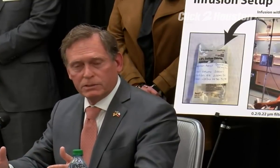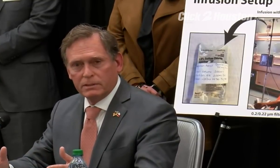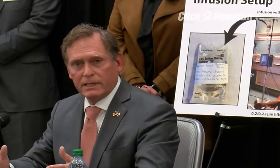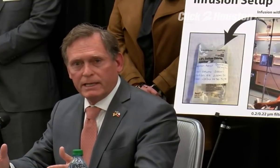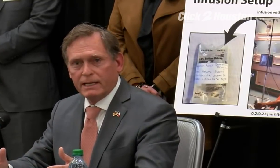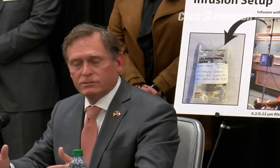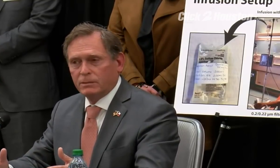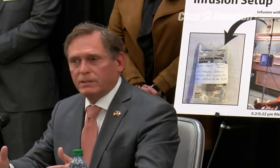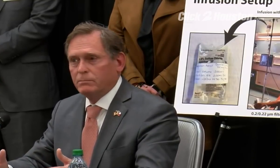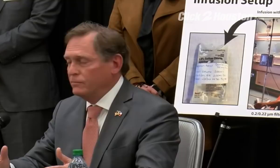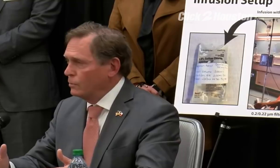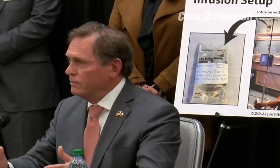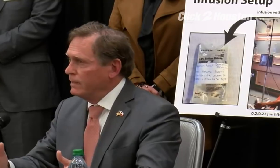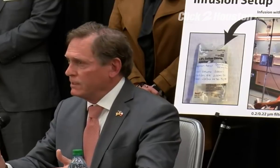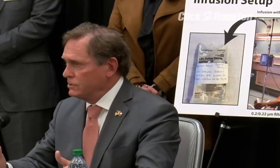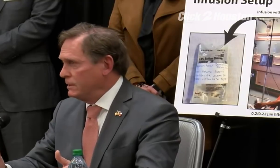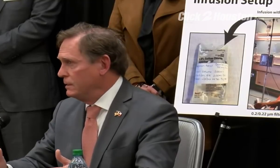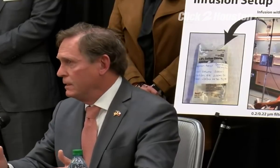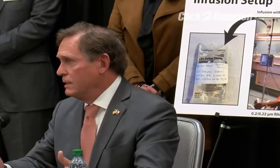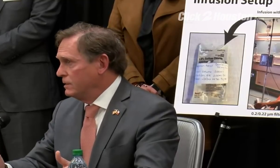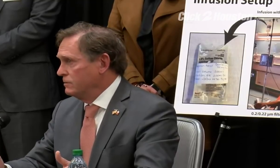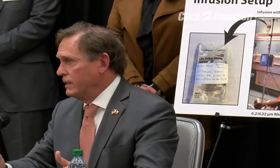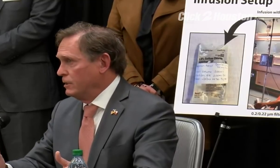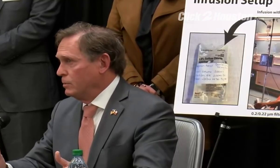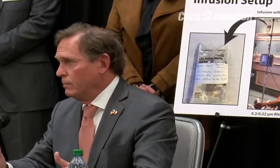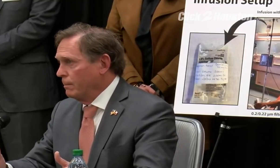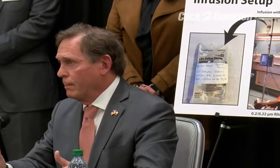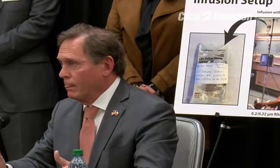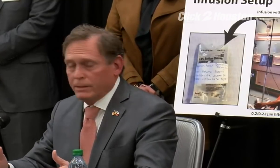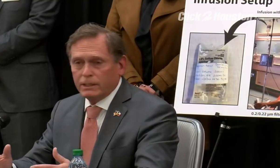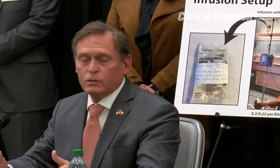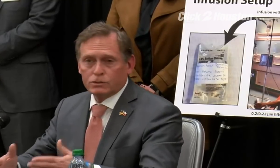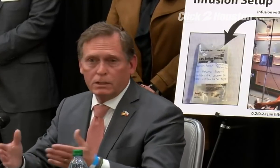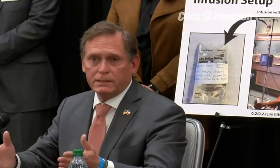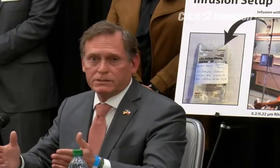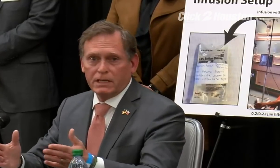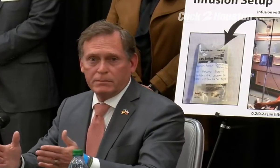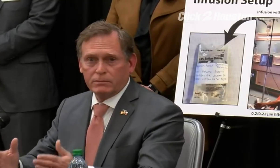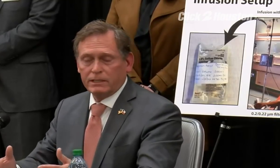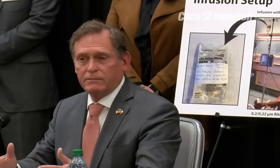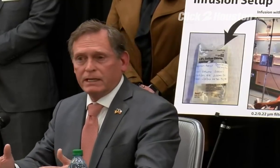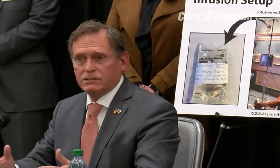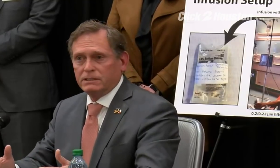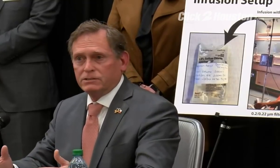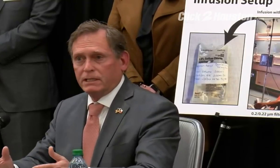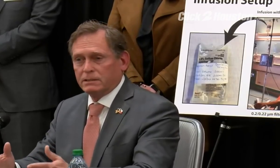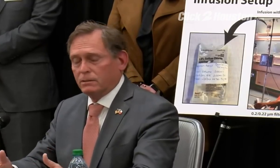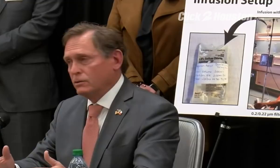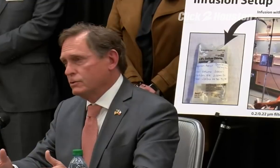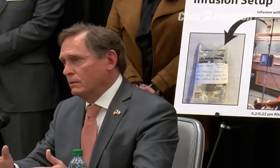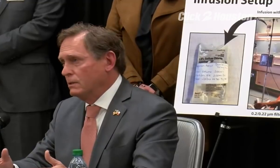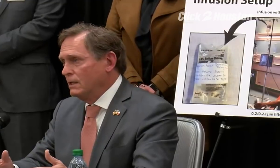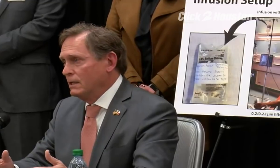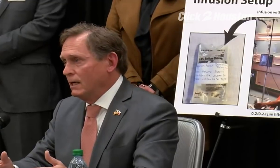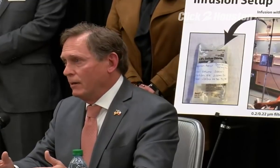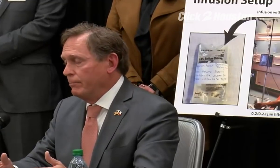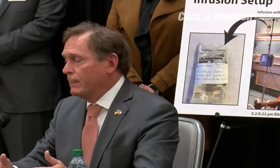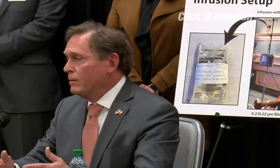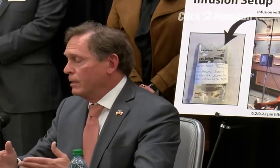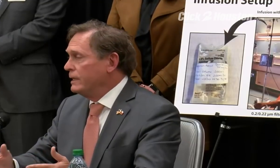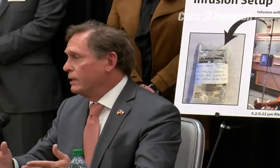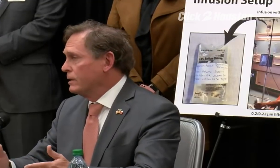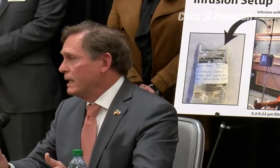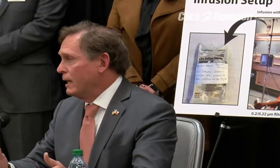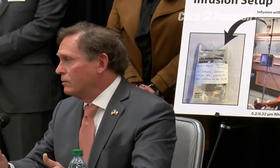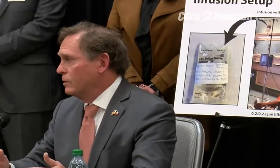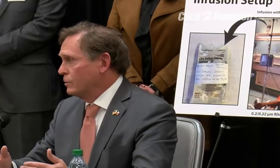people so that they have something before the vaccine is available. And then, of course, all the excitement around the vaccine is out there also.